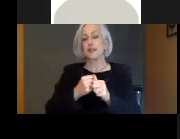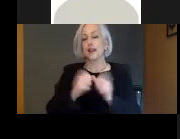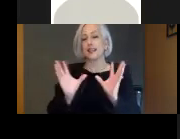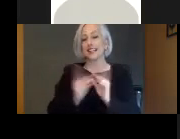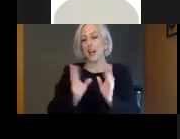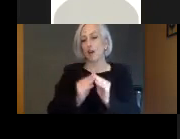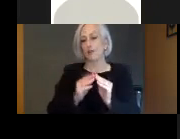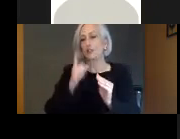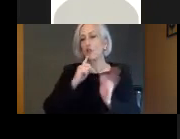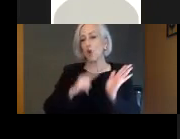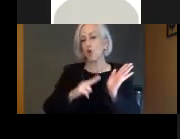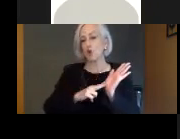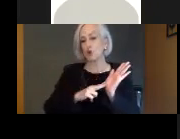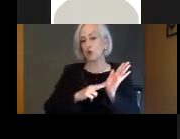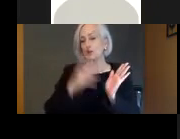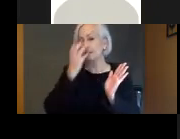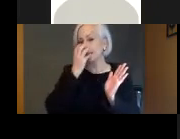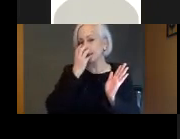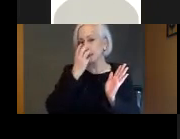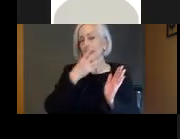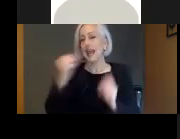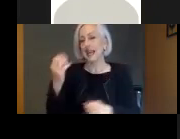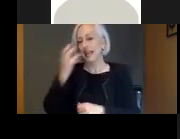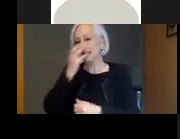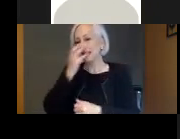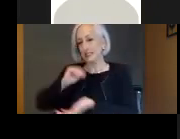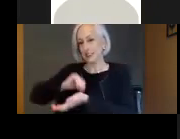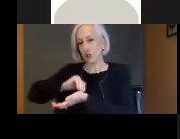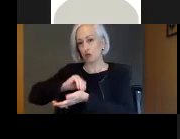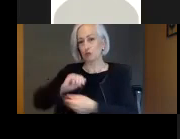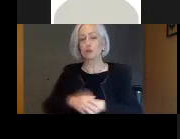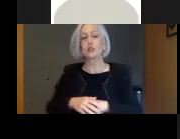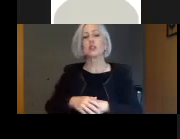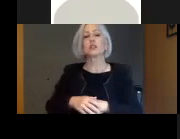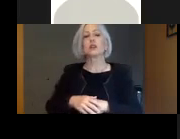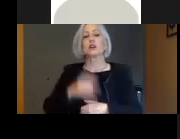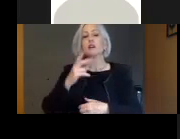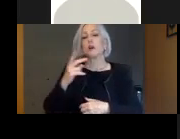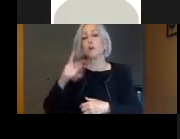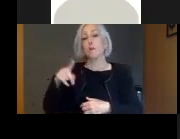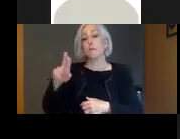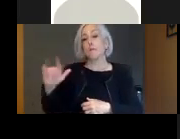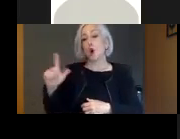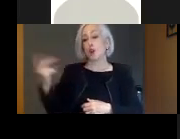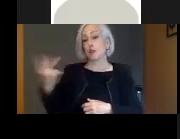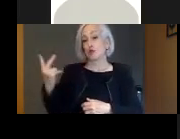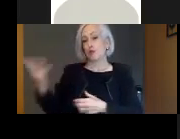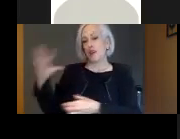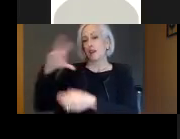for the nurse anesthetists and anesthesiologists. And both Paul and I have been part of